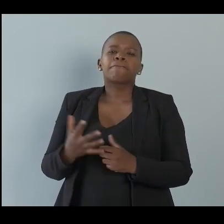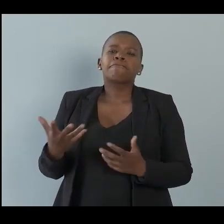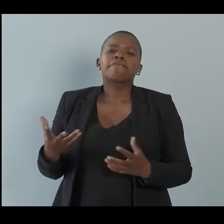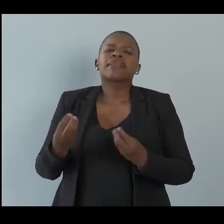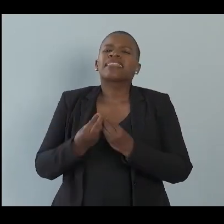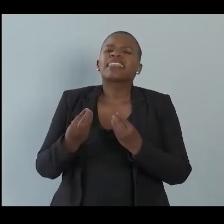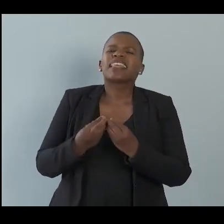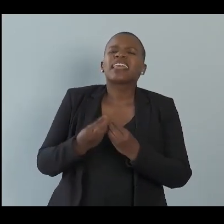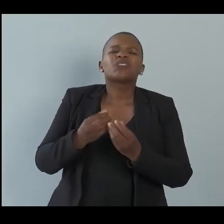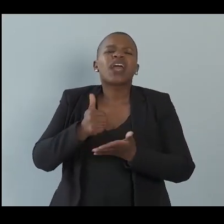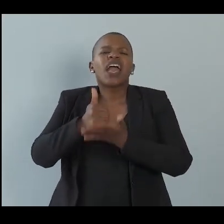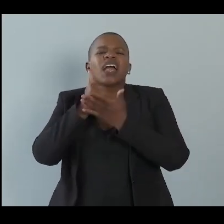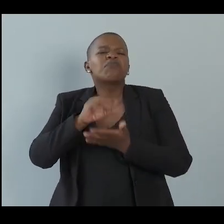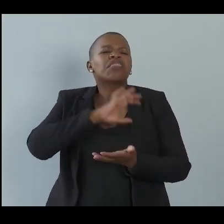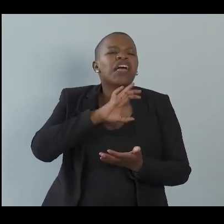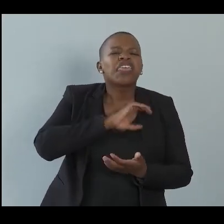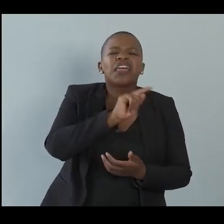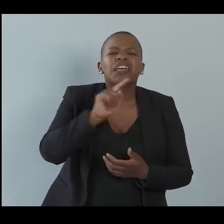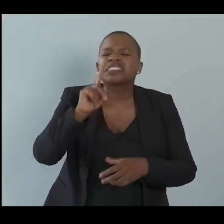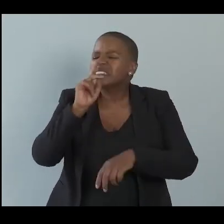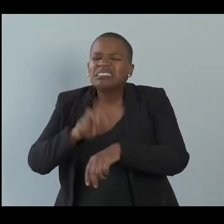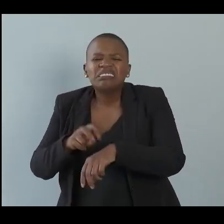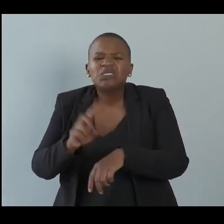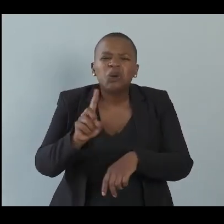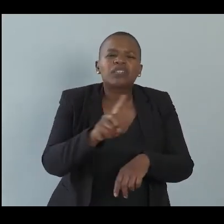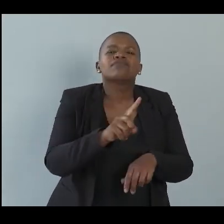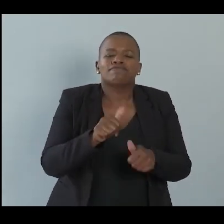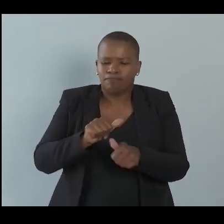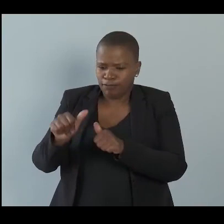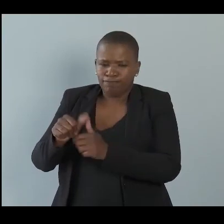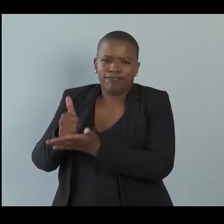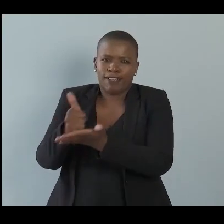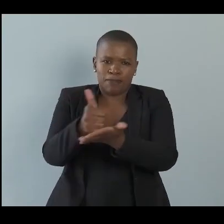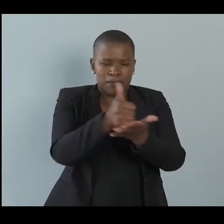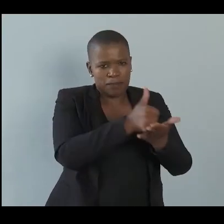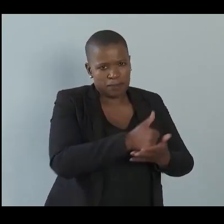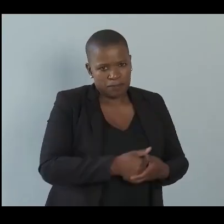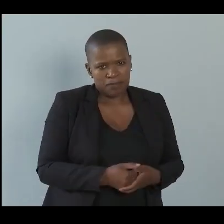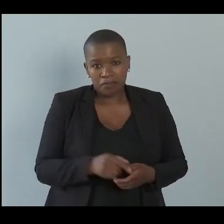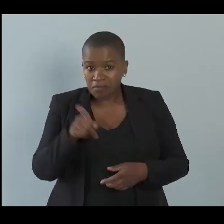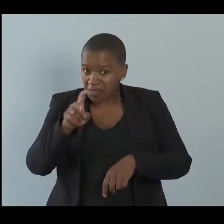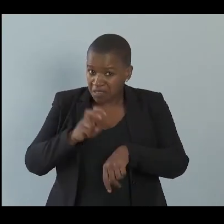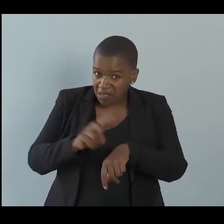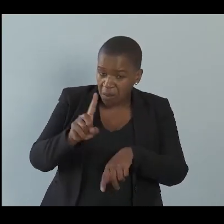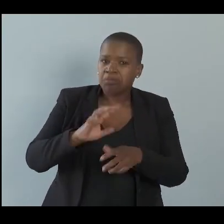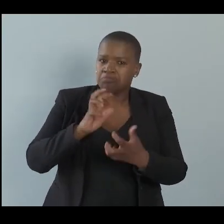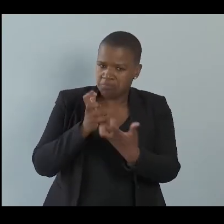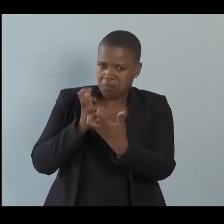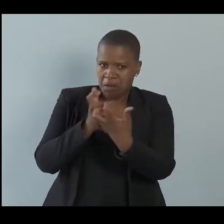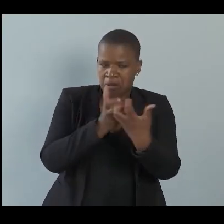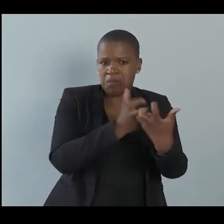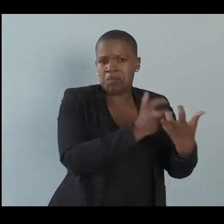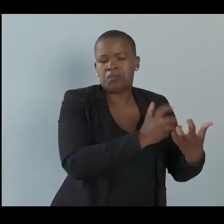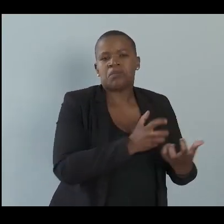our clients better, and it'll also help us to really grow that business to scale. So, we'll be announcing that. We're busy going through that process right now, and we'll be